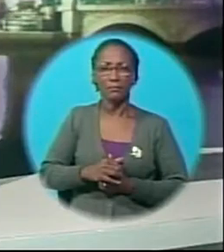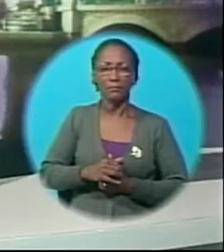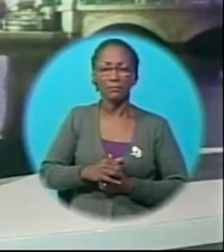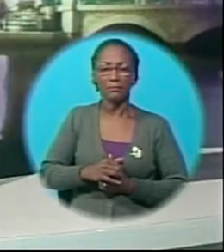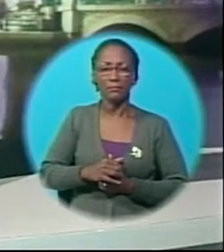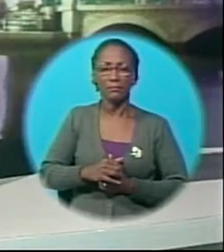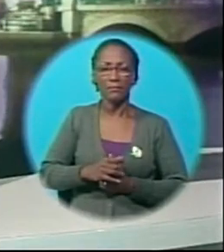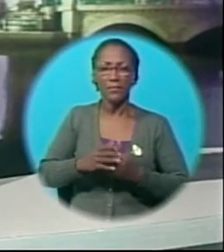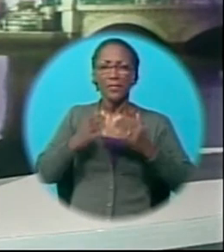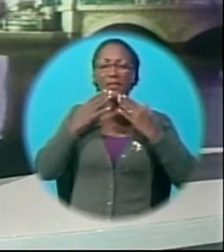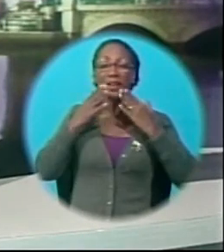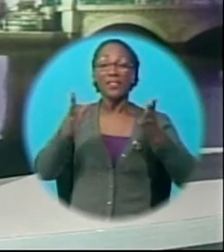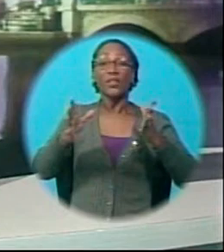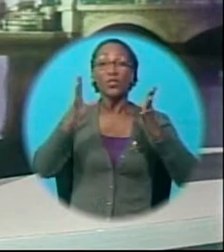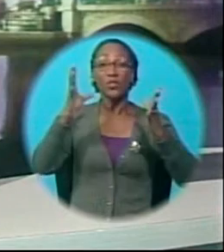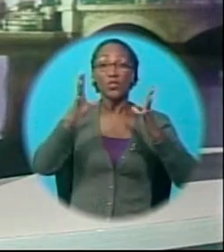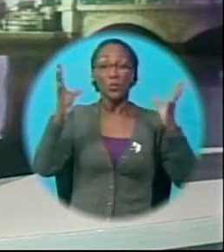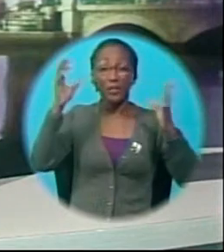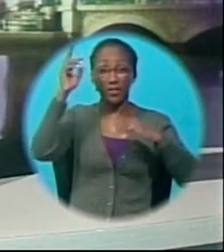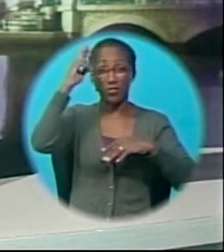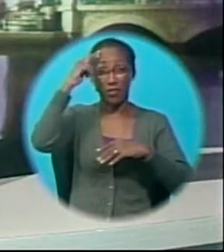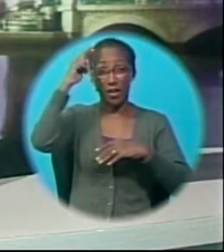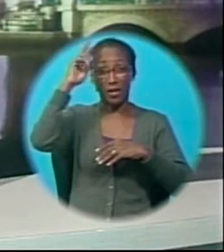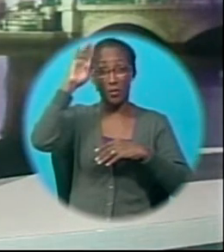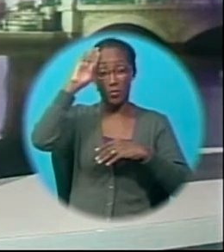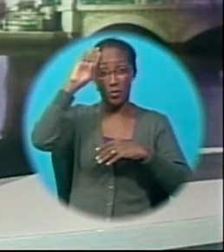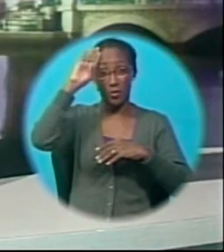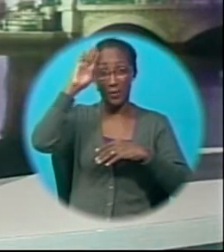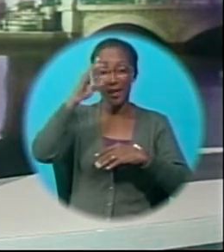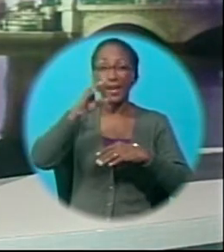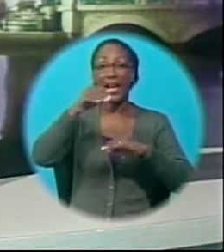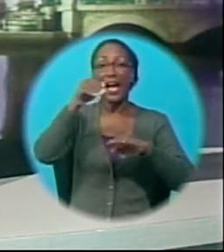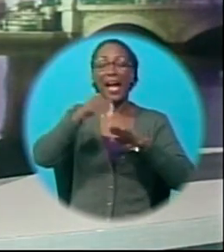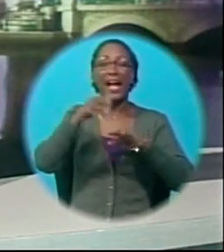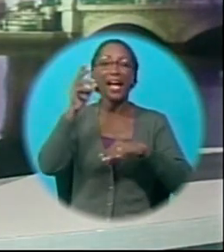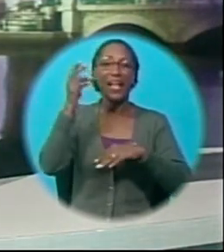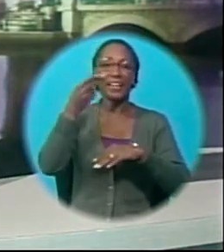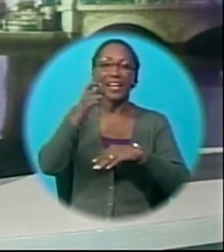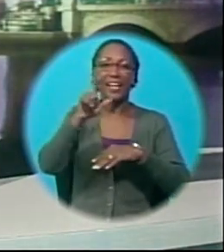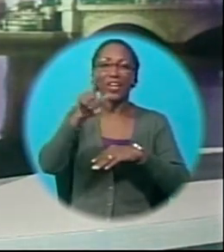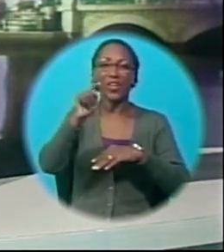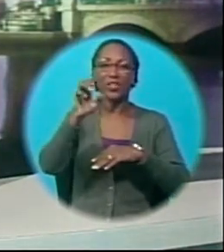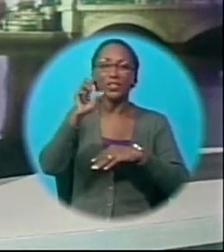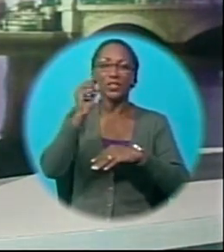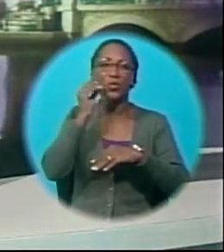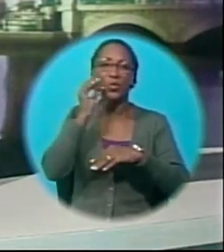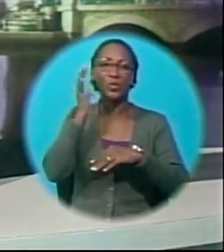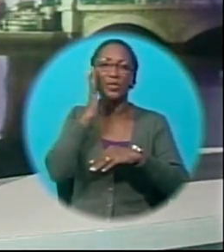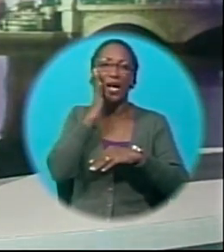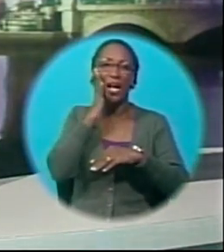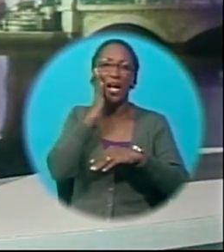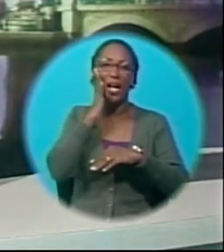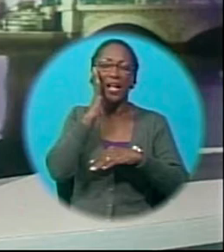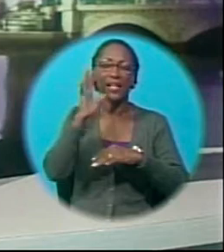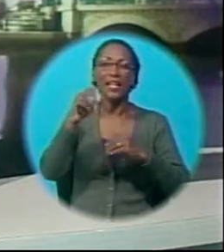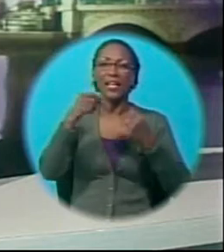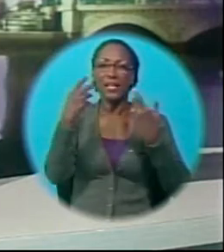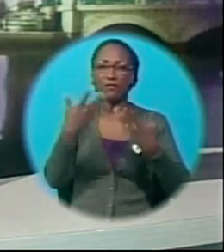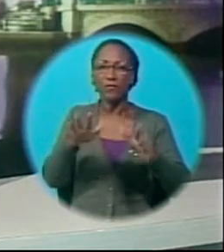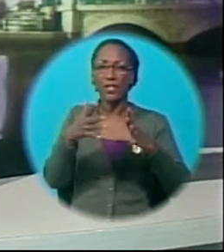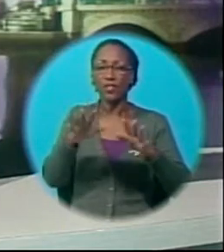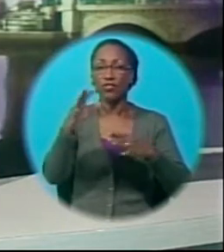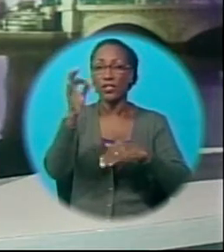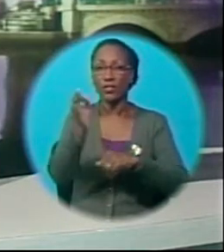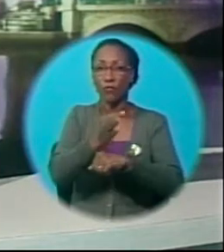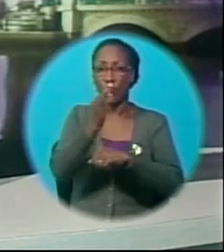Thank you so much, Ryan. Ryan Broom there at the State of the Industry Conference going on at the Hilton Hotel, and that conference, of course, ends on